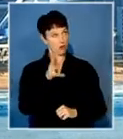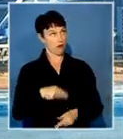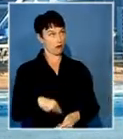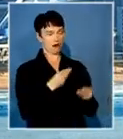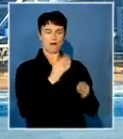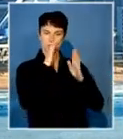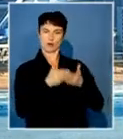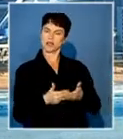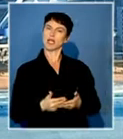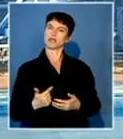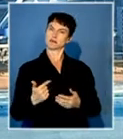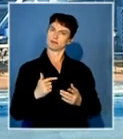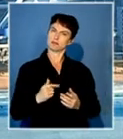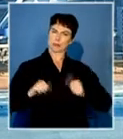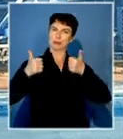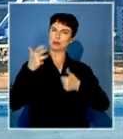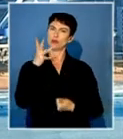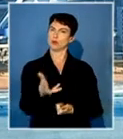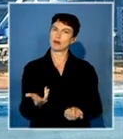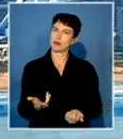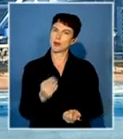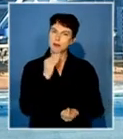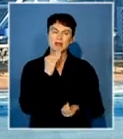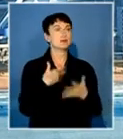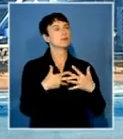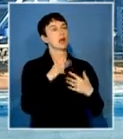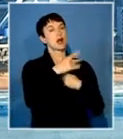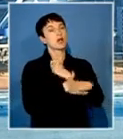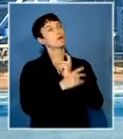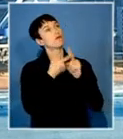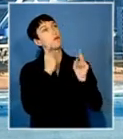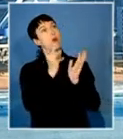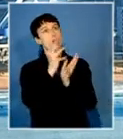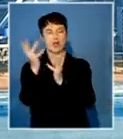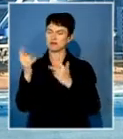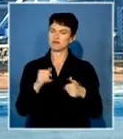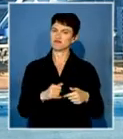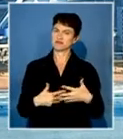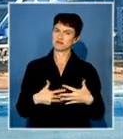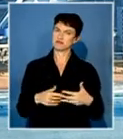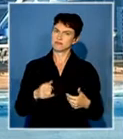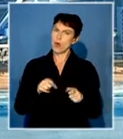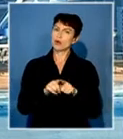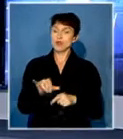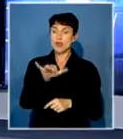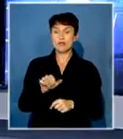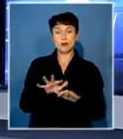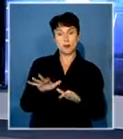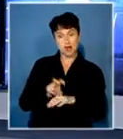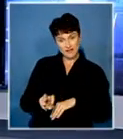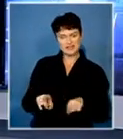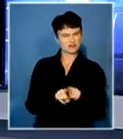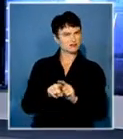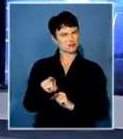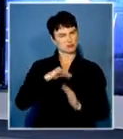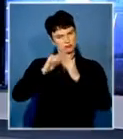and significant protection to foreign investors from wherever they come, as well as to our domestic investors. All right, Minister,